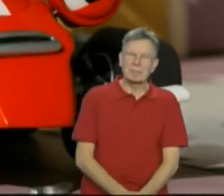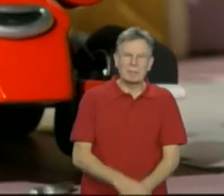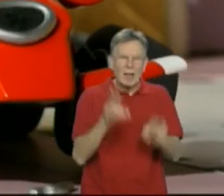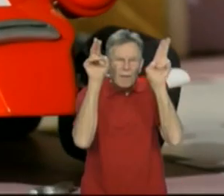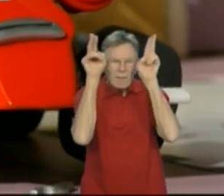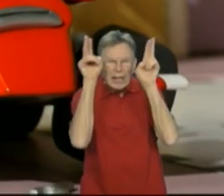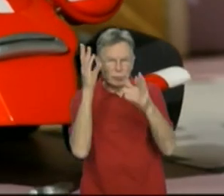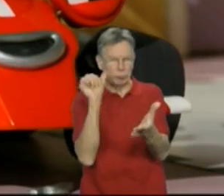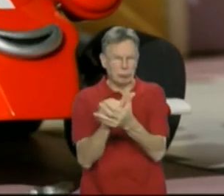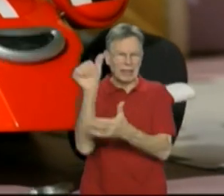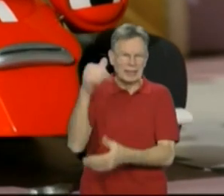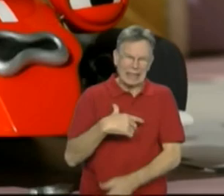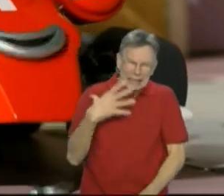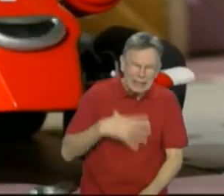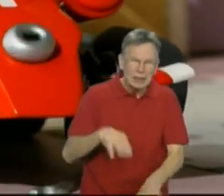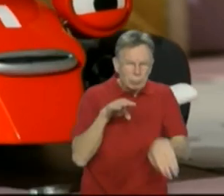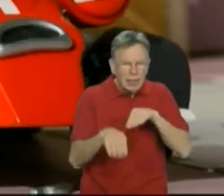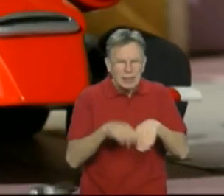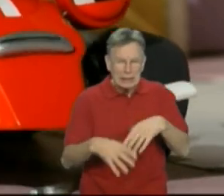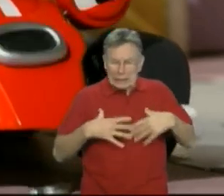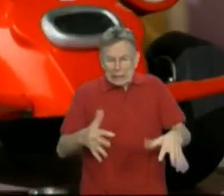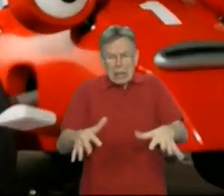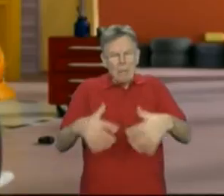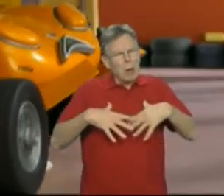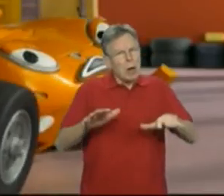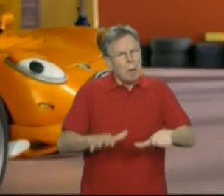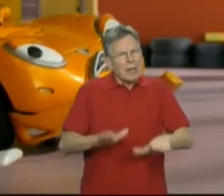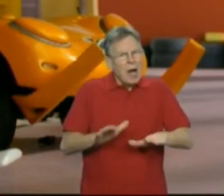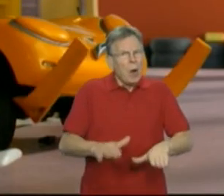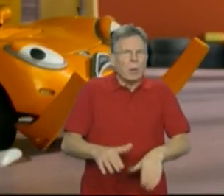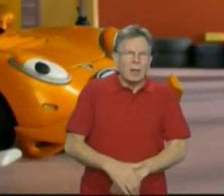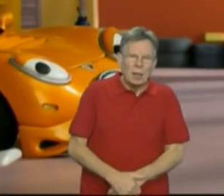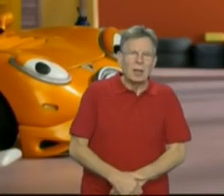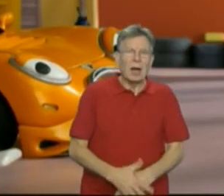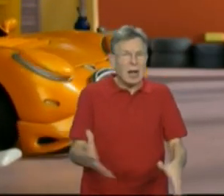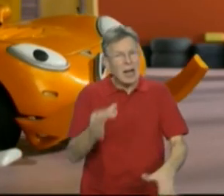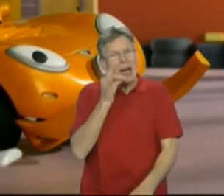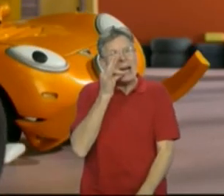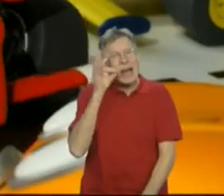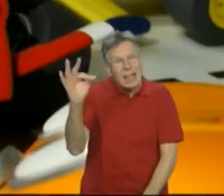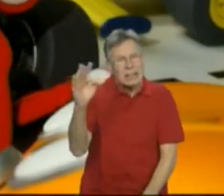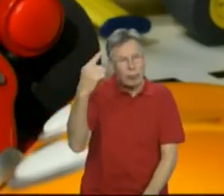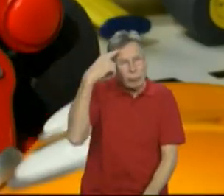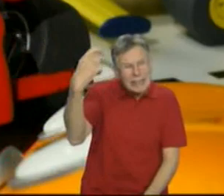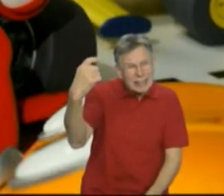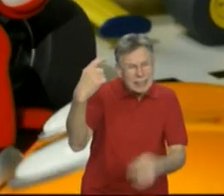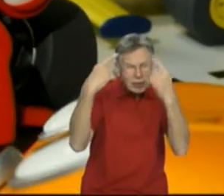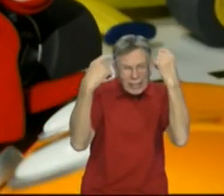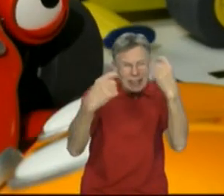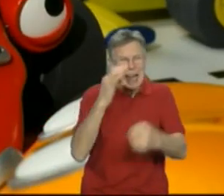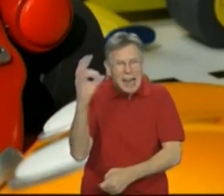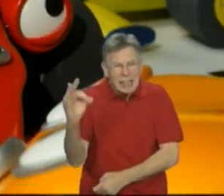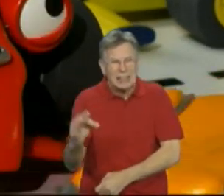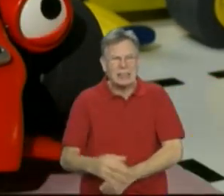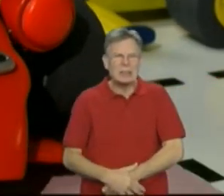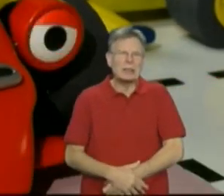Flash is right. I need a practice lap to calm down. Rory, at least ask Big Chris first. Oh, all